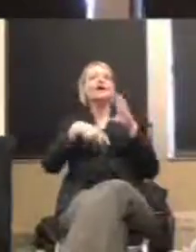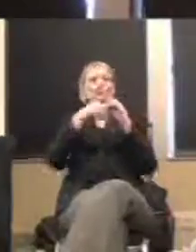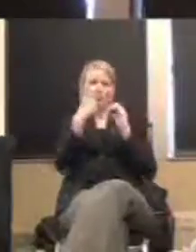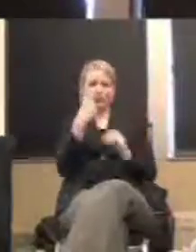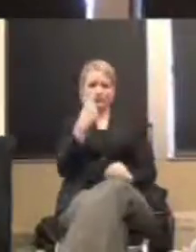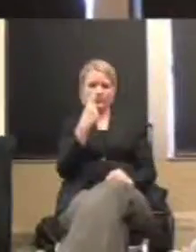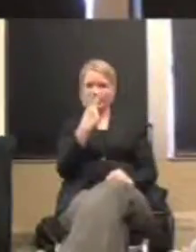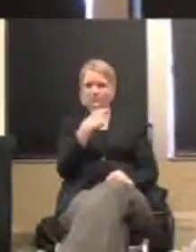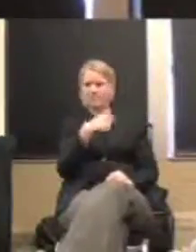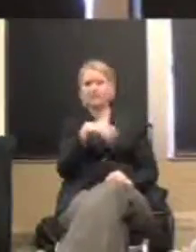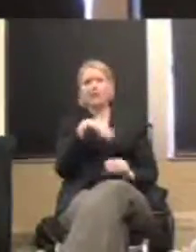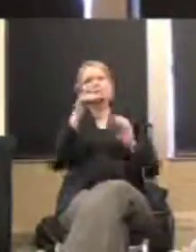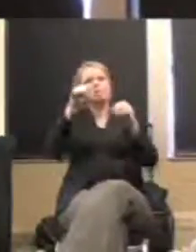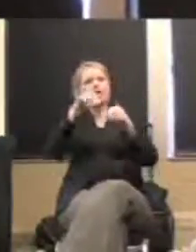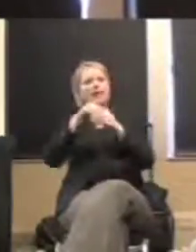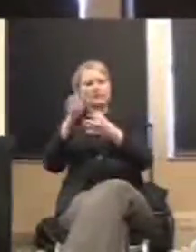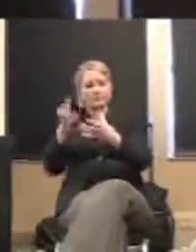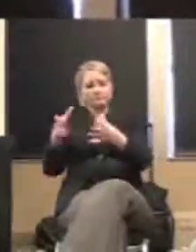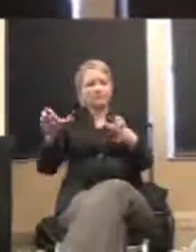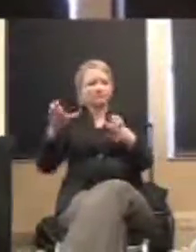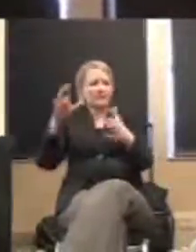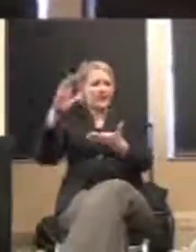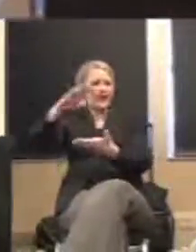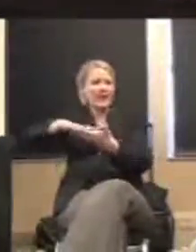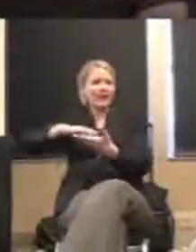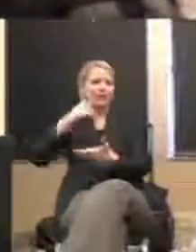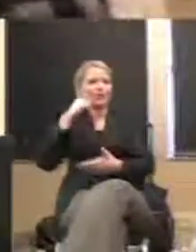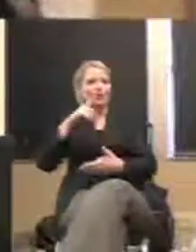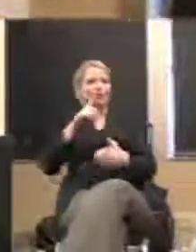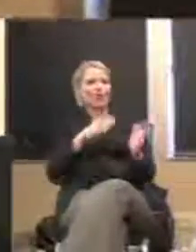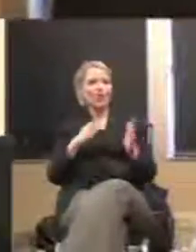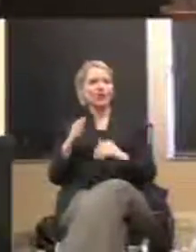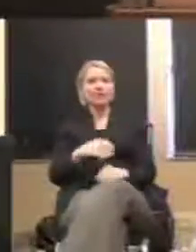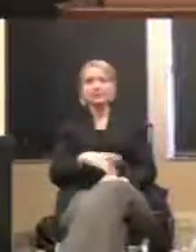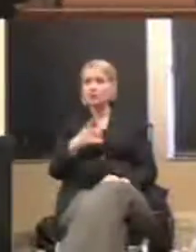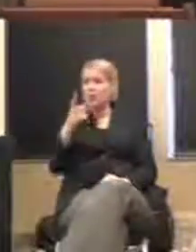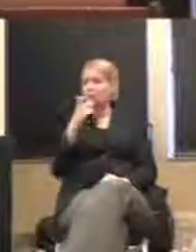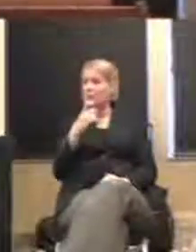in a container to organize. Questions on PACs? Yes, ma'am.